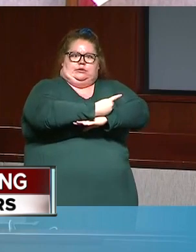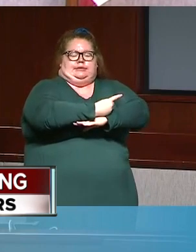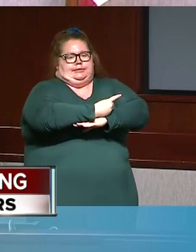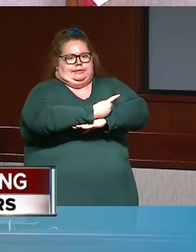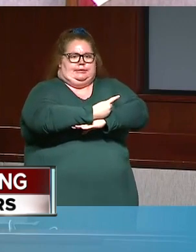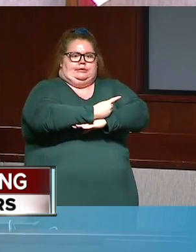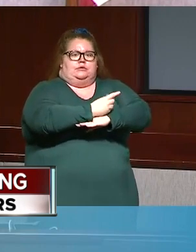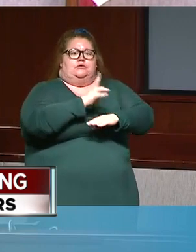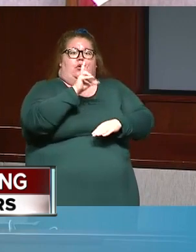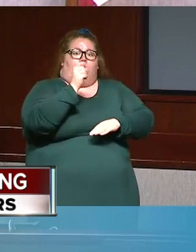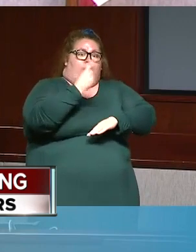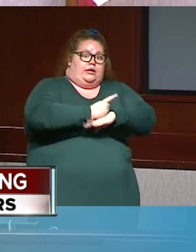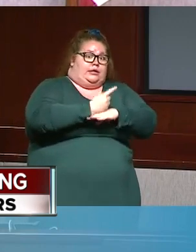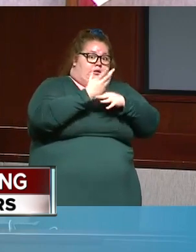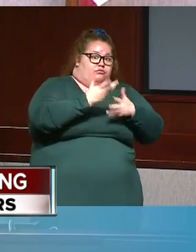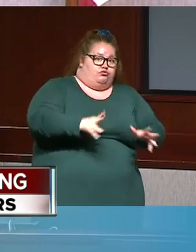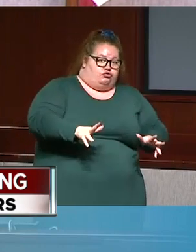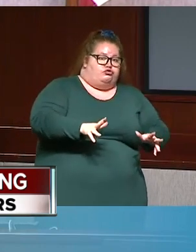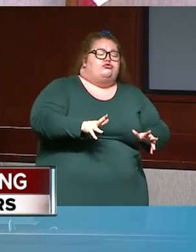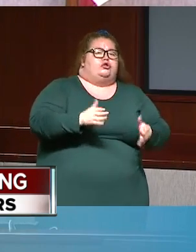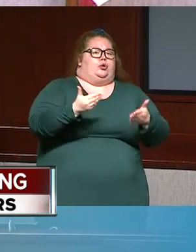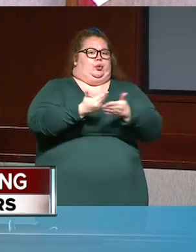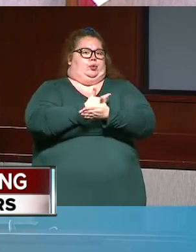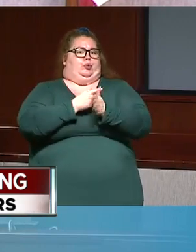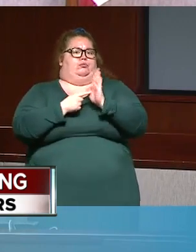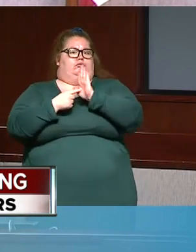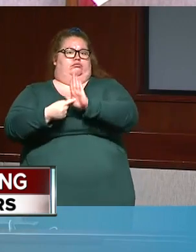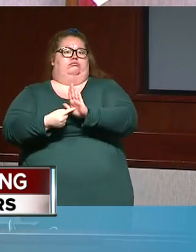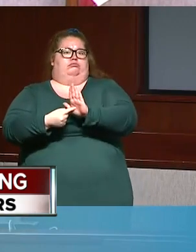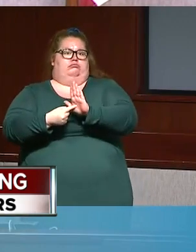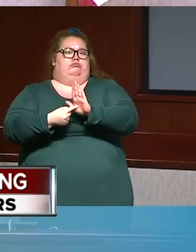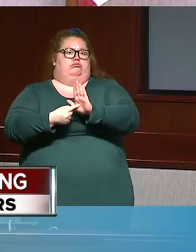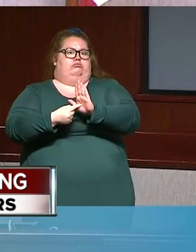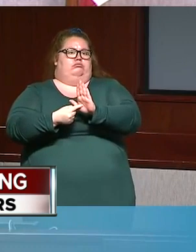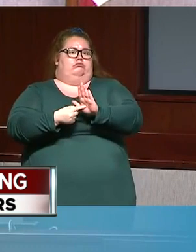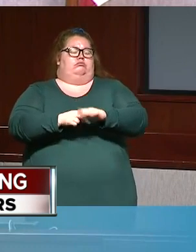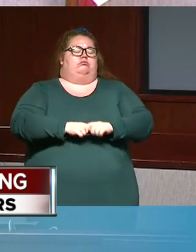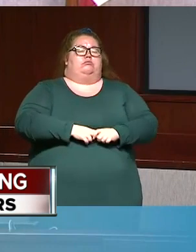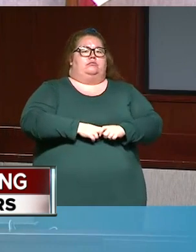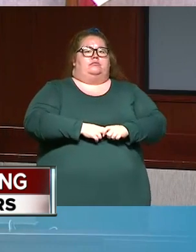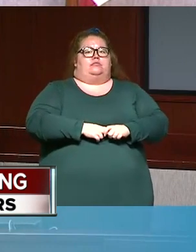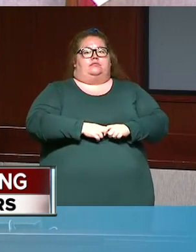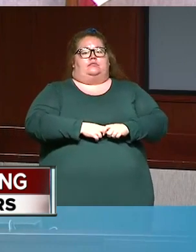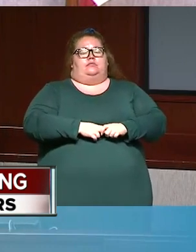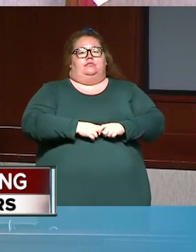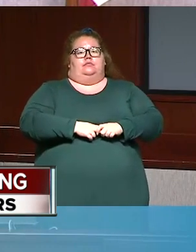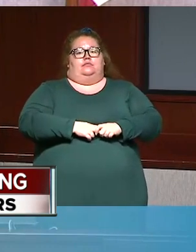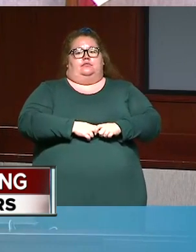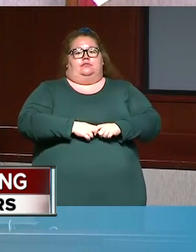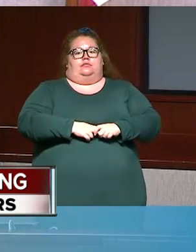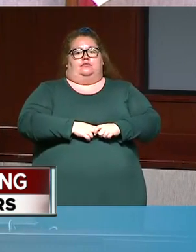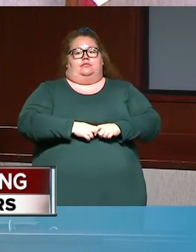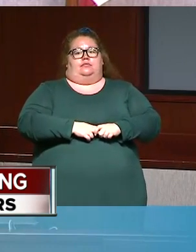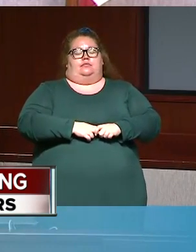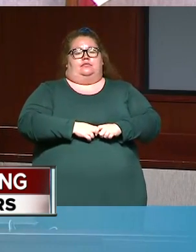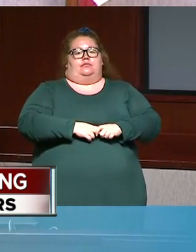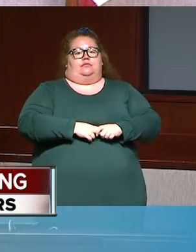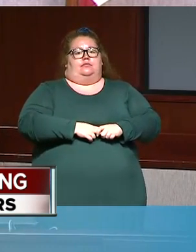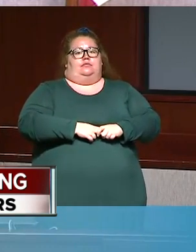but still something that we should be looking at. And it also assumes that conditions remain the same. So